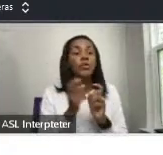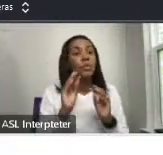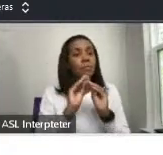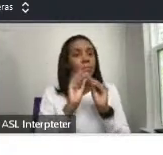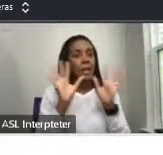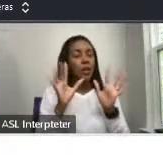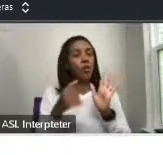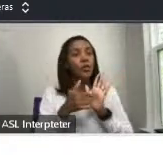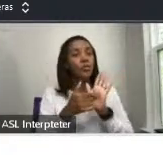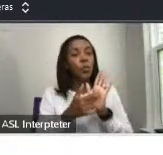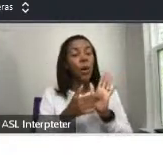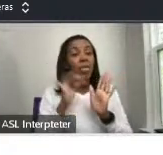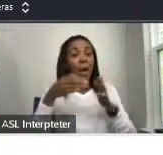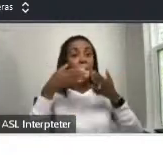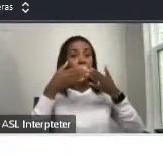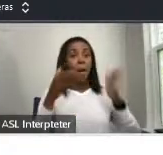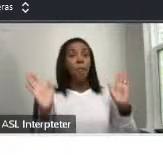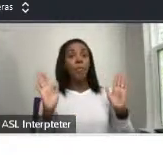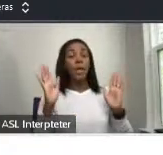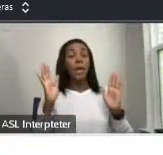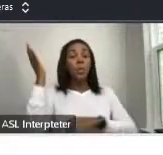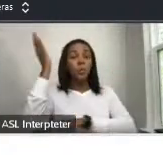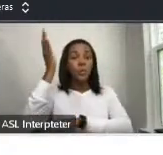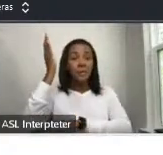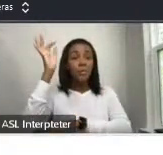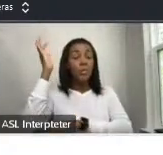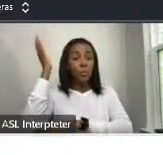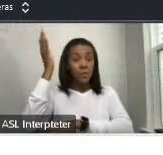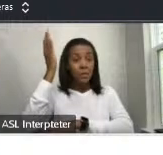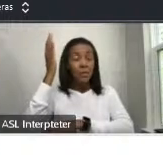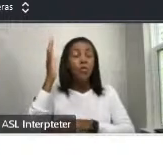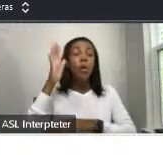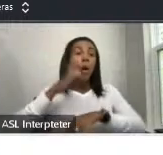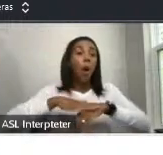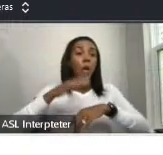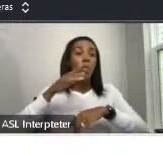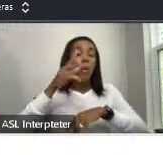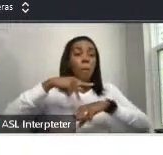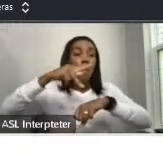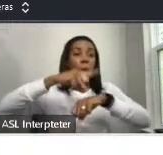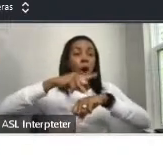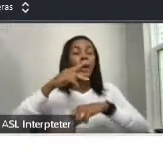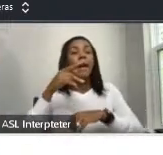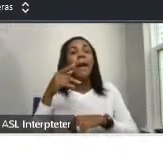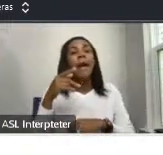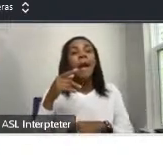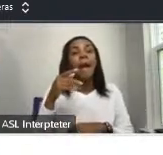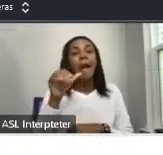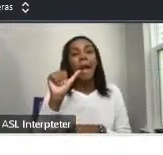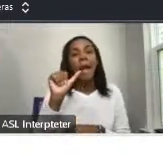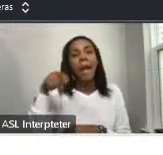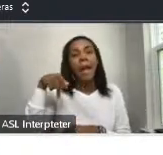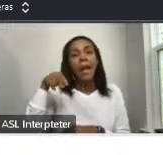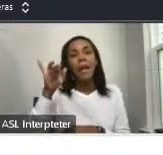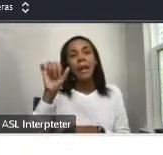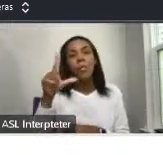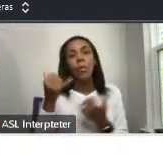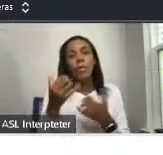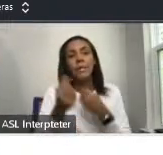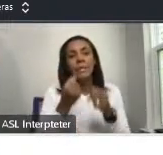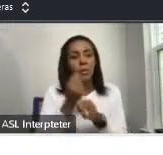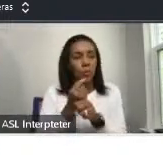our public presentation on the park April of this year. So that